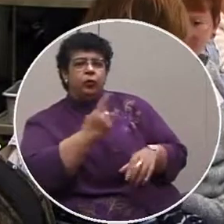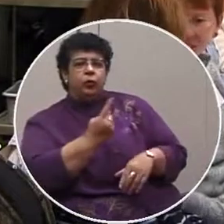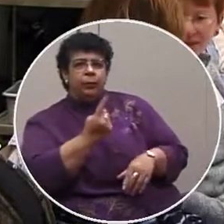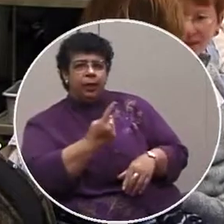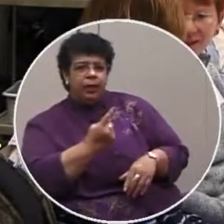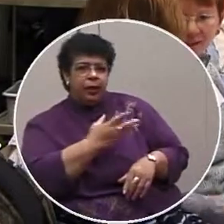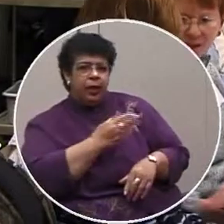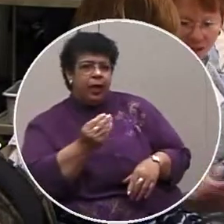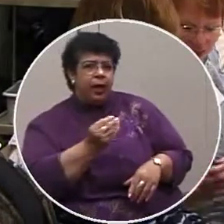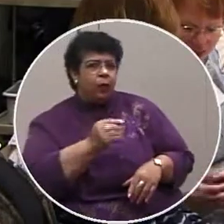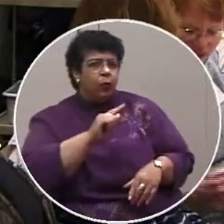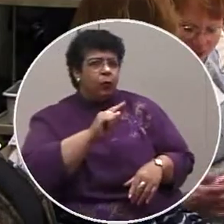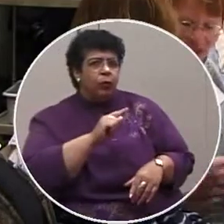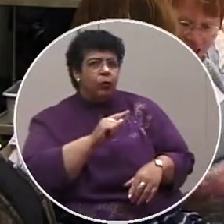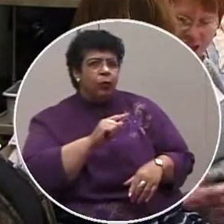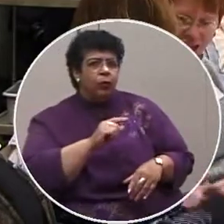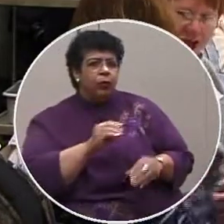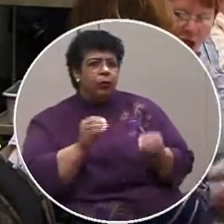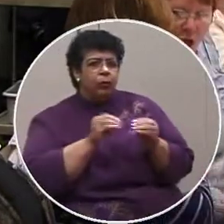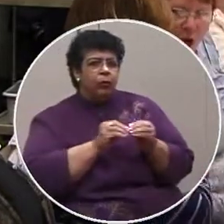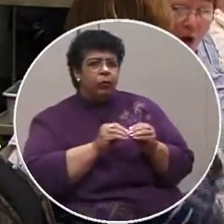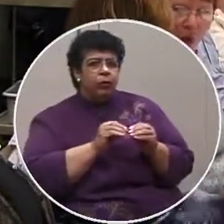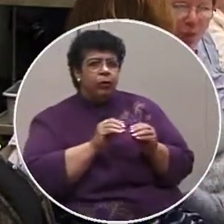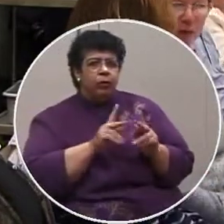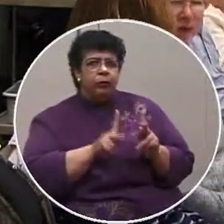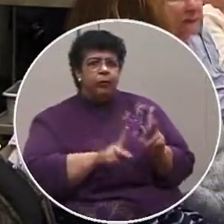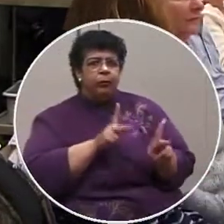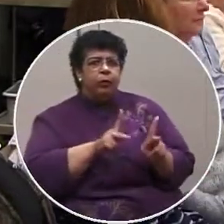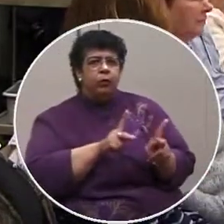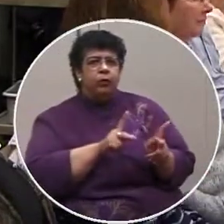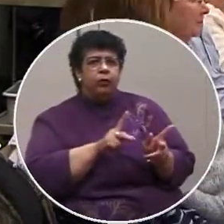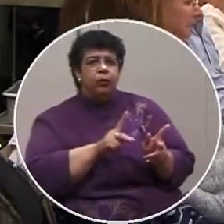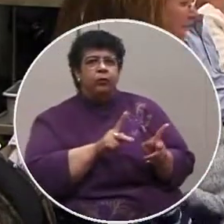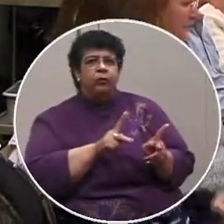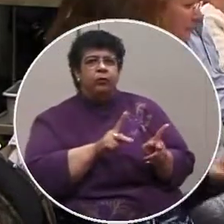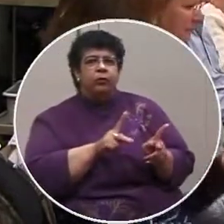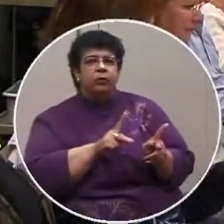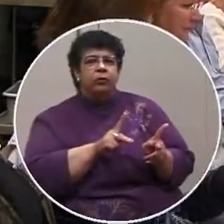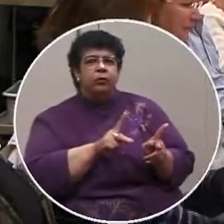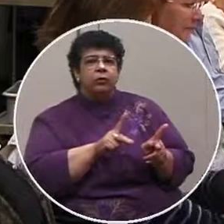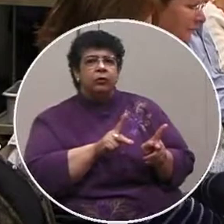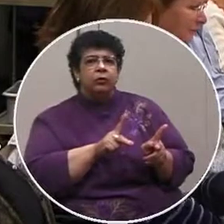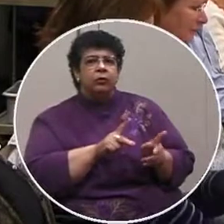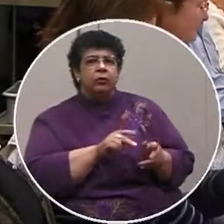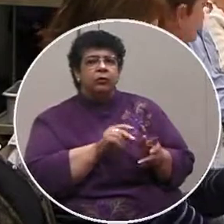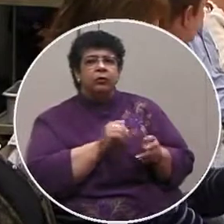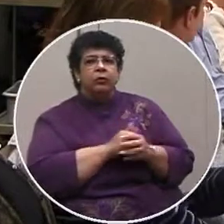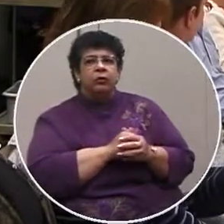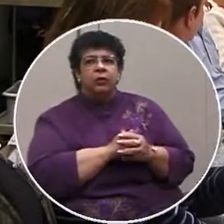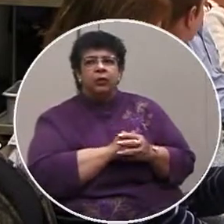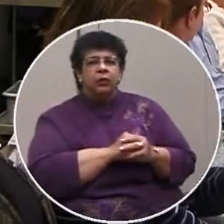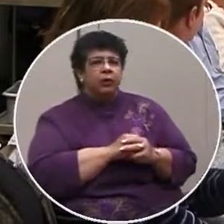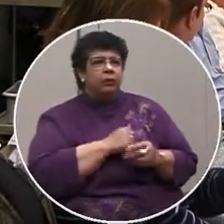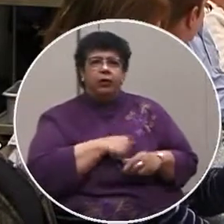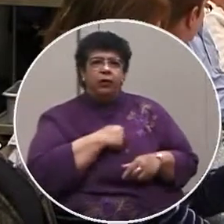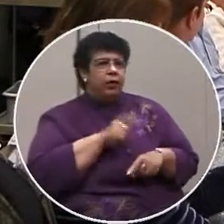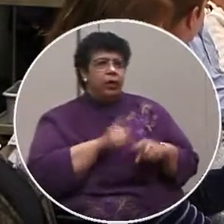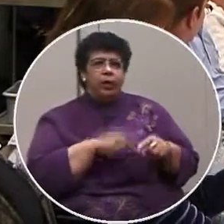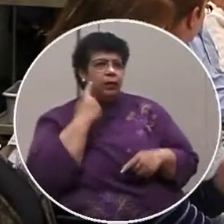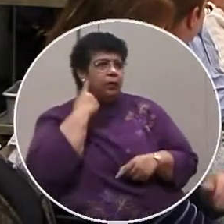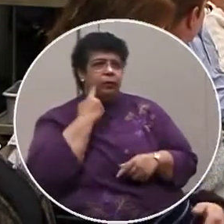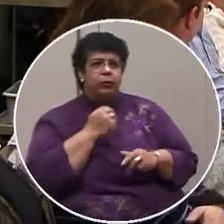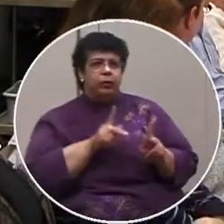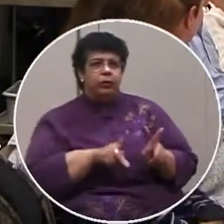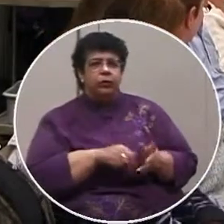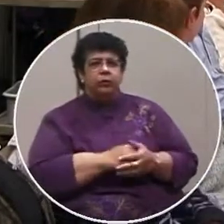And Right. more people were kind of on board with that. And then the process, I think, accelerated from that. Do you agree? So I